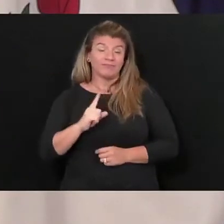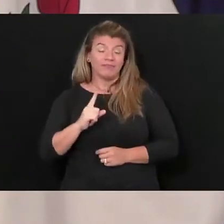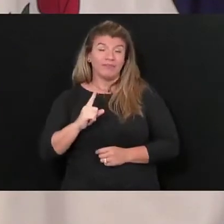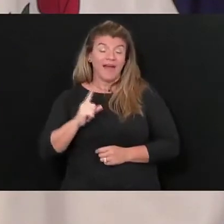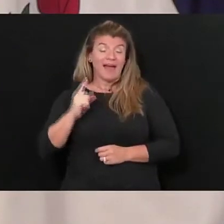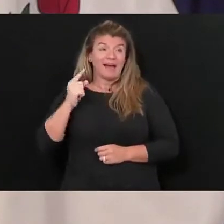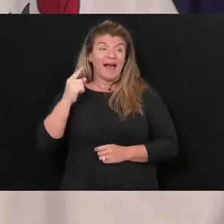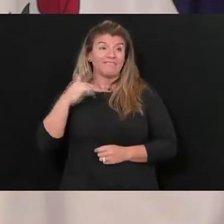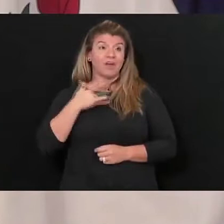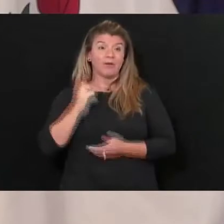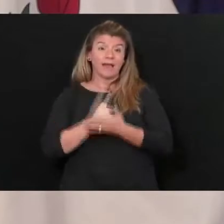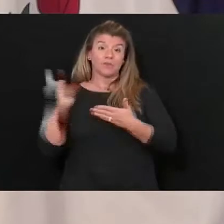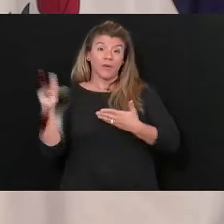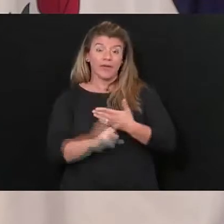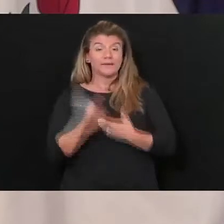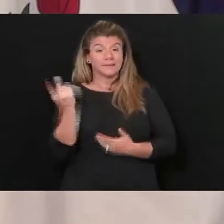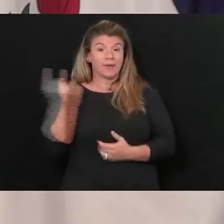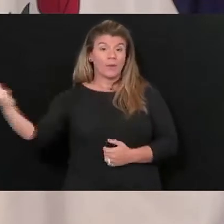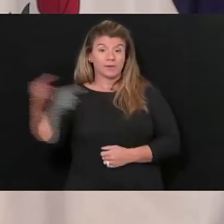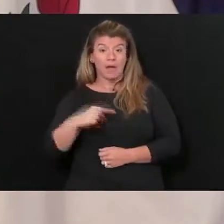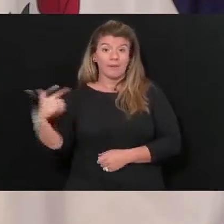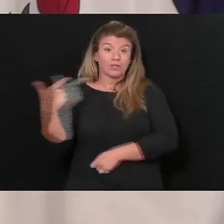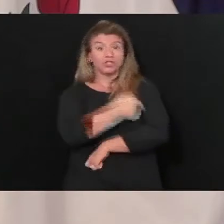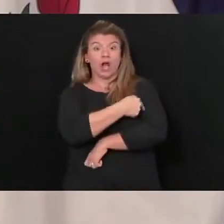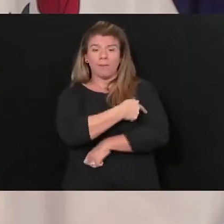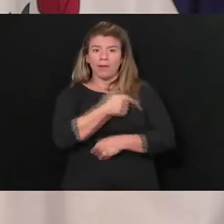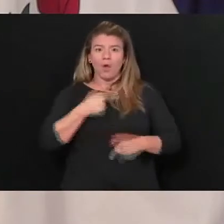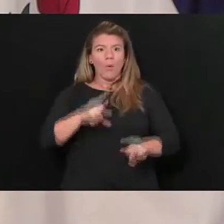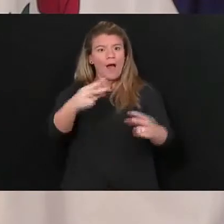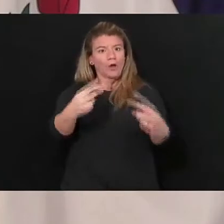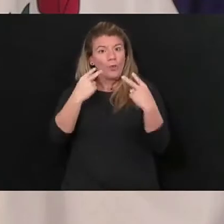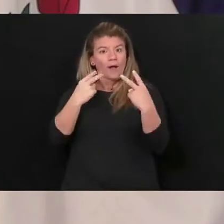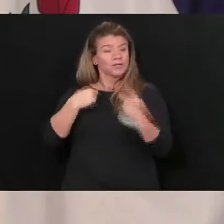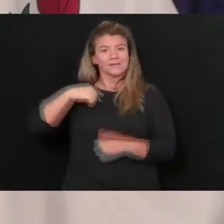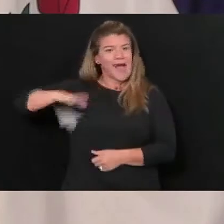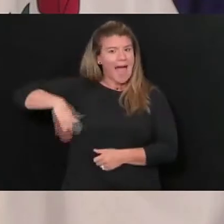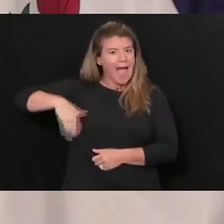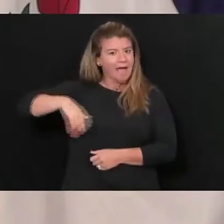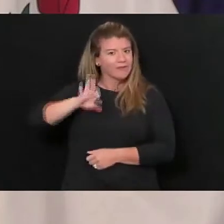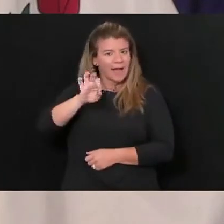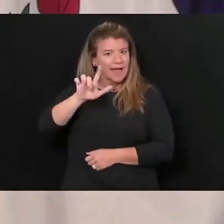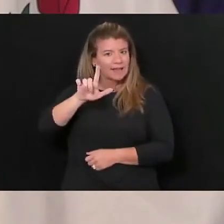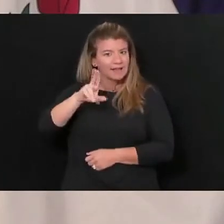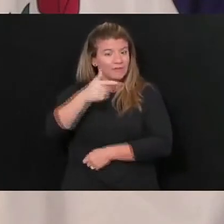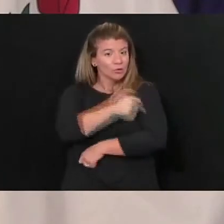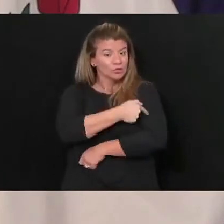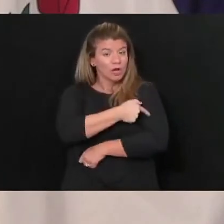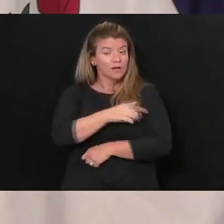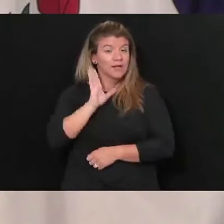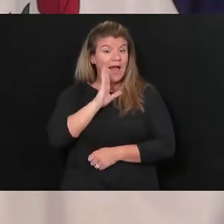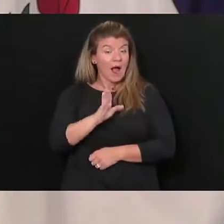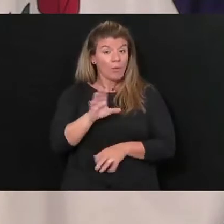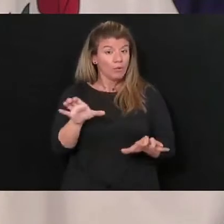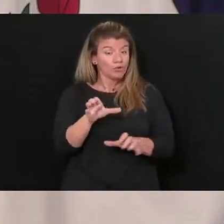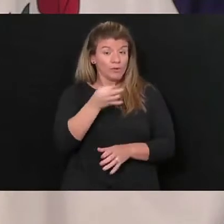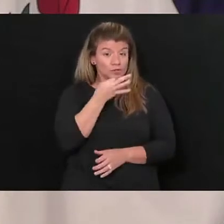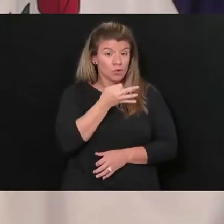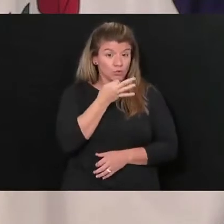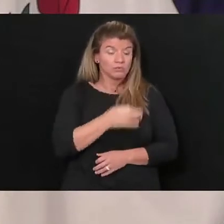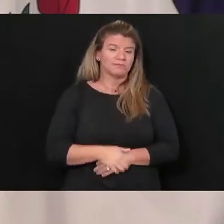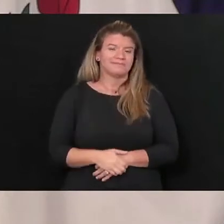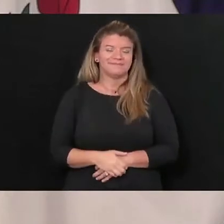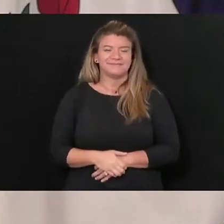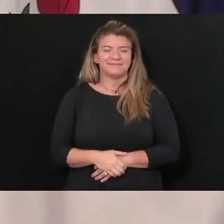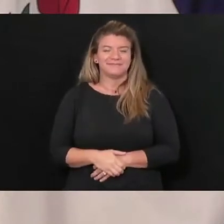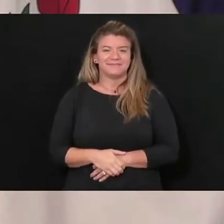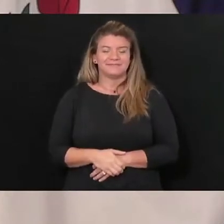too sometime next week, but I haven't had my flu shot yet, but I'm going to get it really, really soon in the next few days. And I